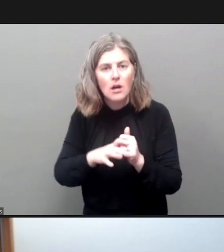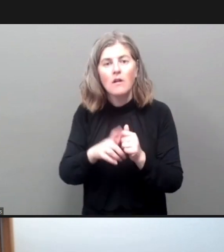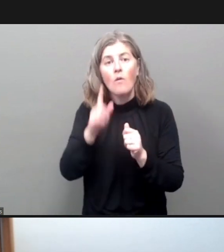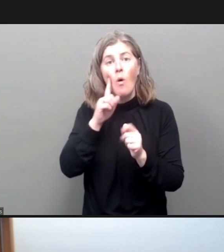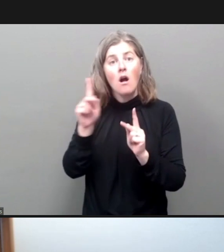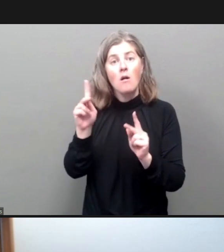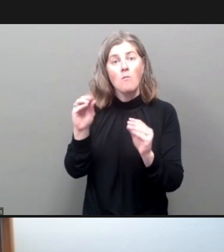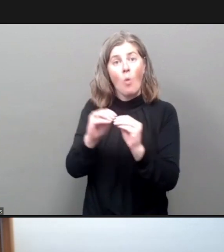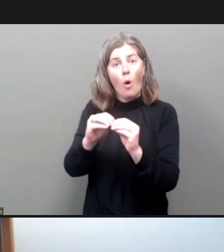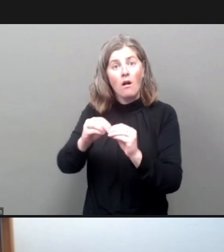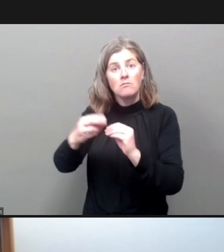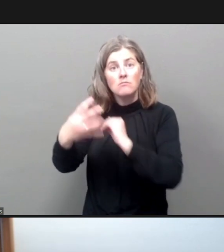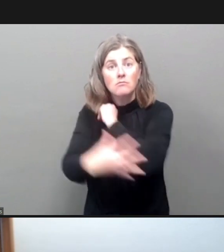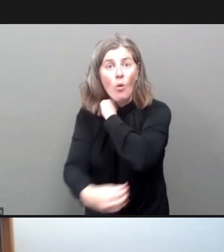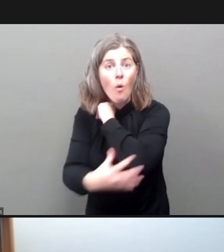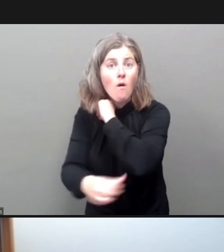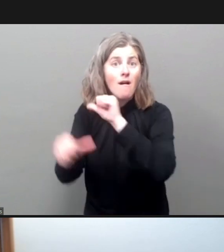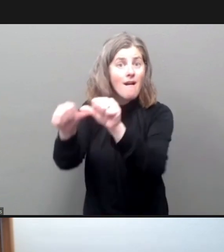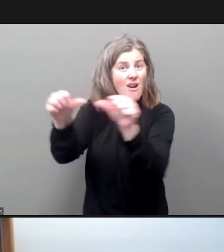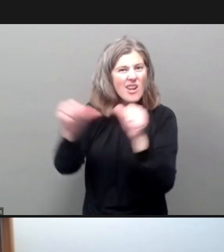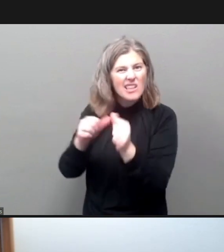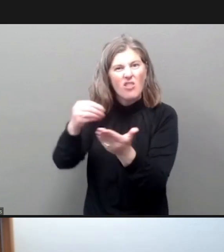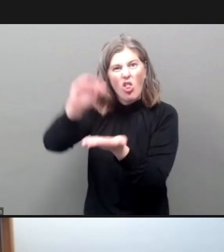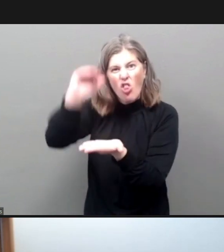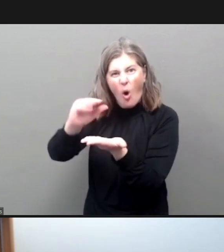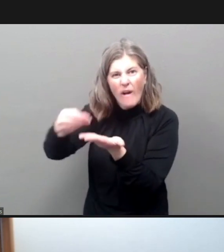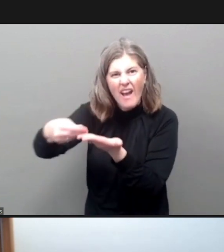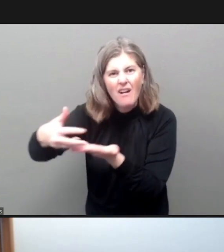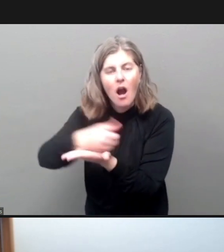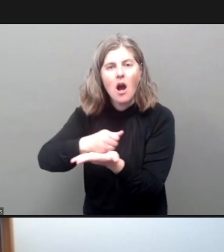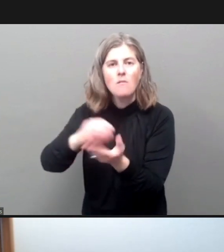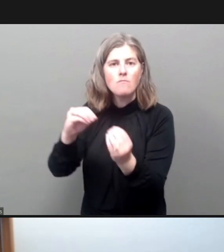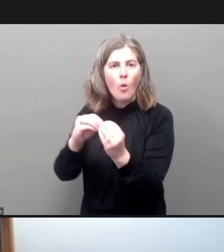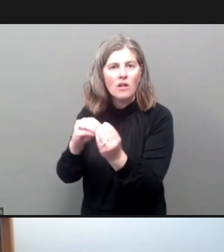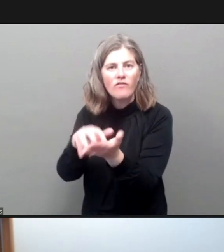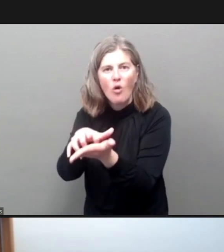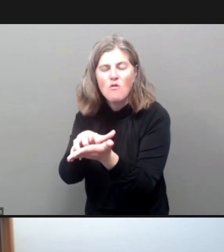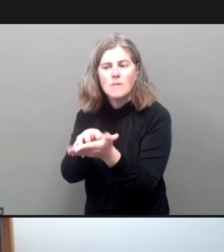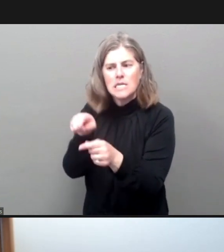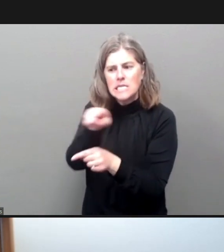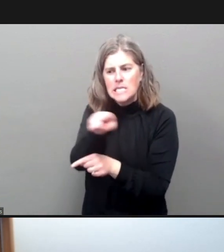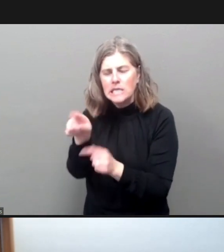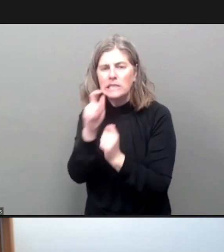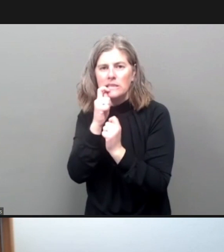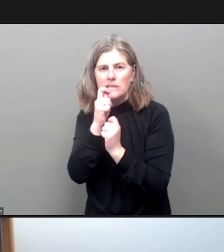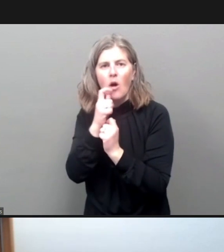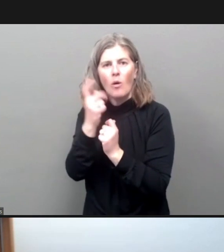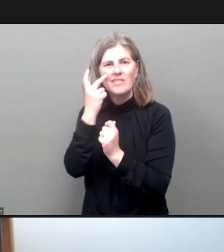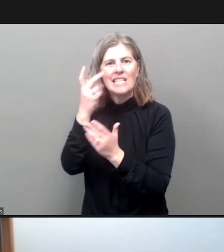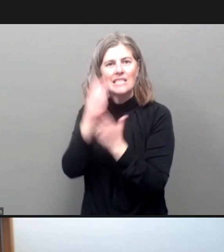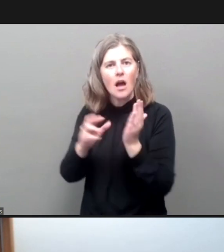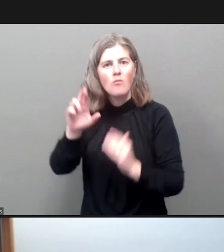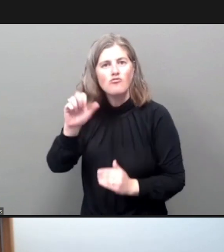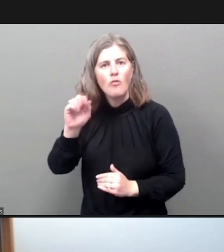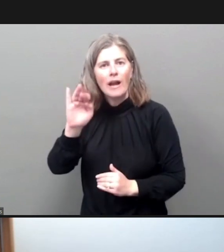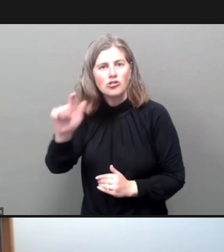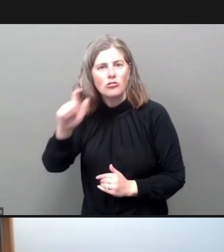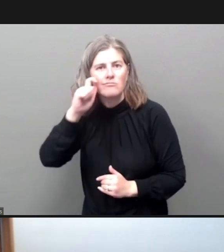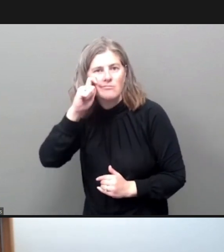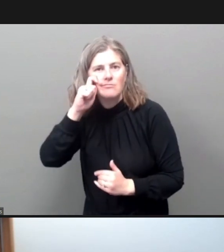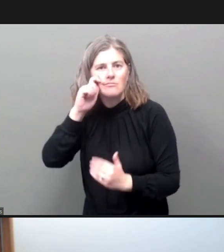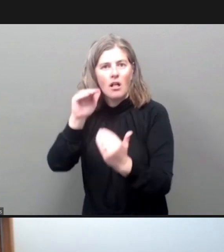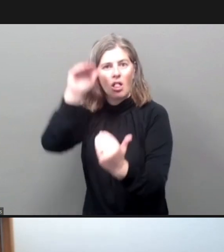higher social vulnerability areas, and also, we've also seen racial ethnic inequities in the